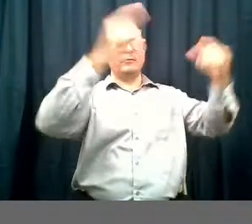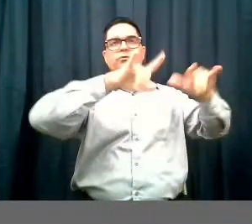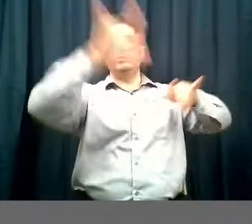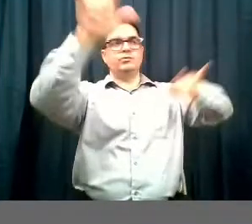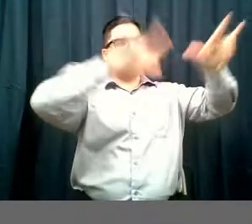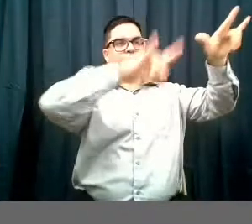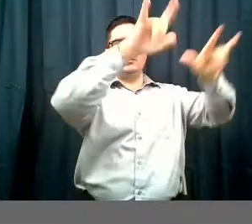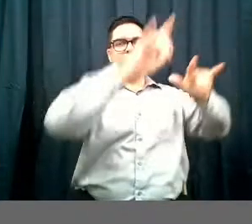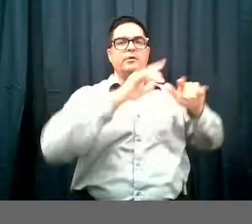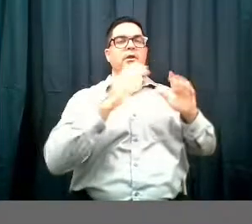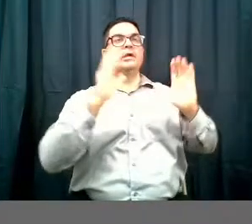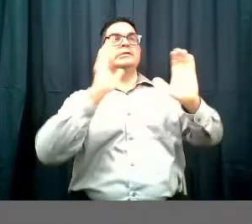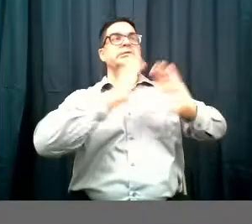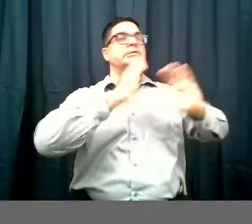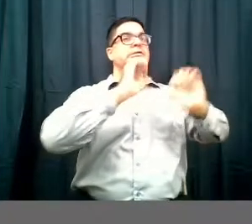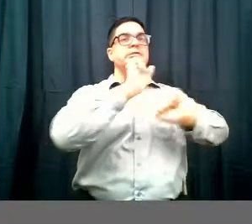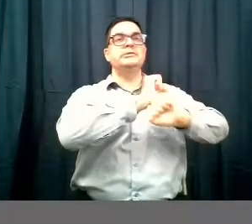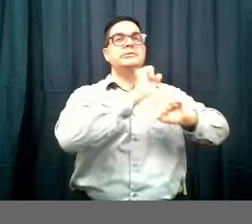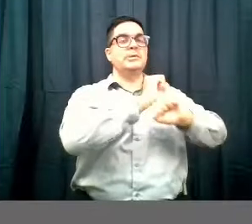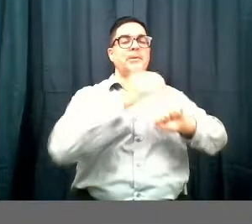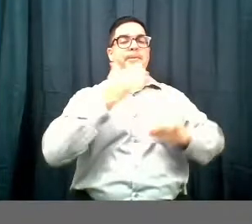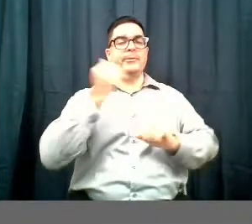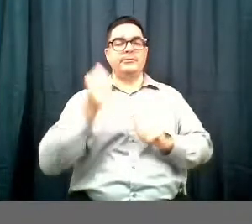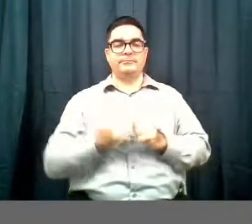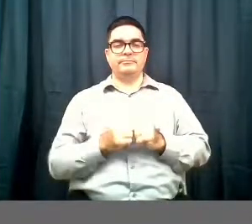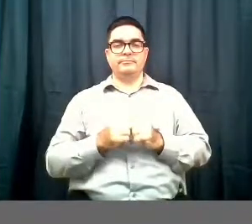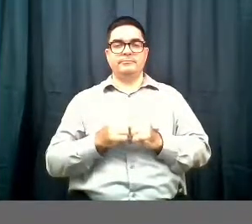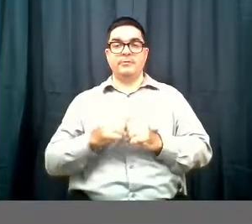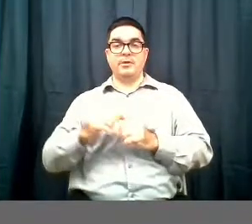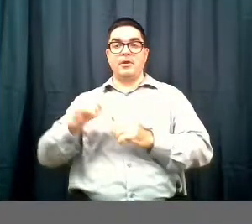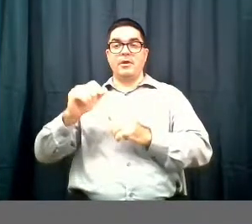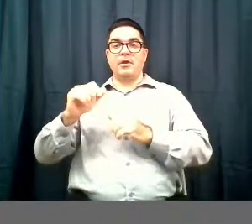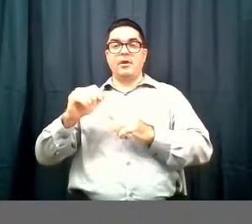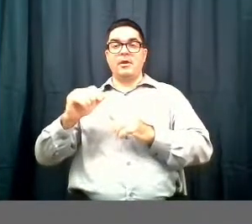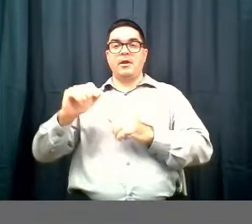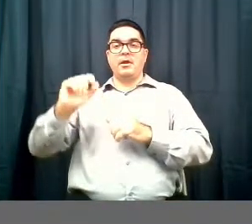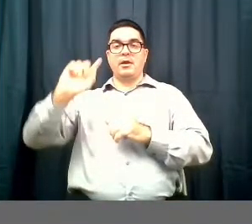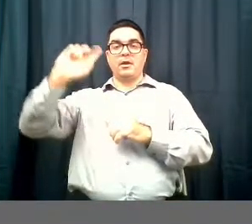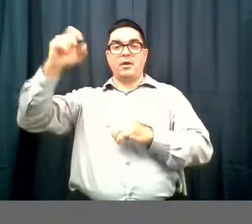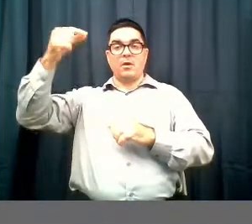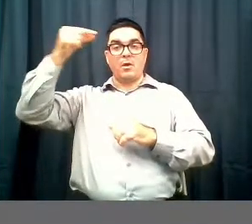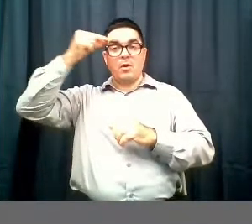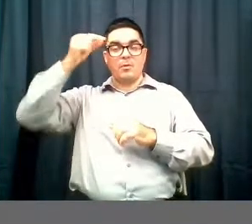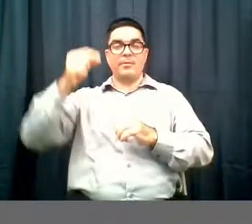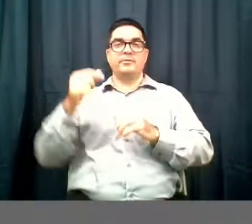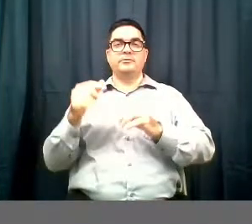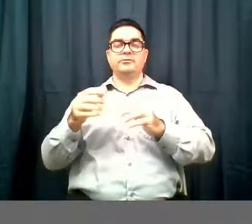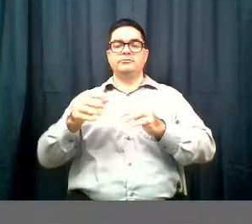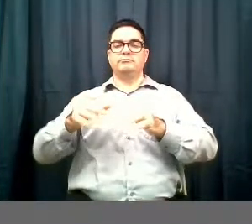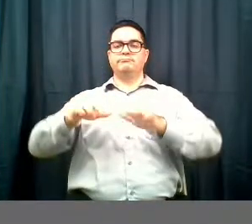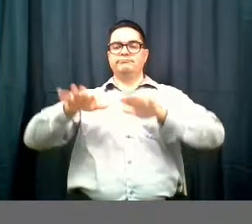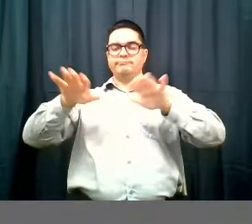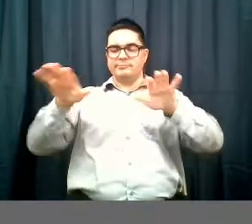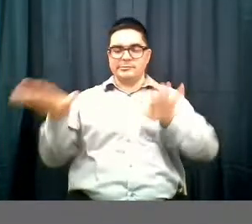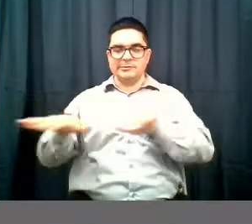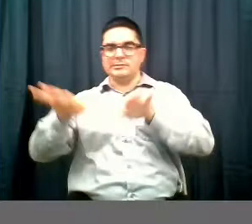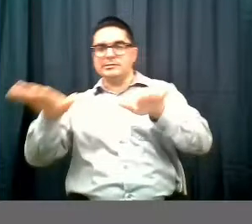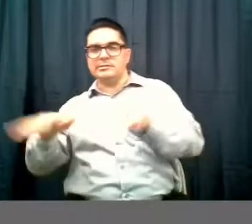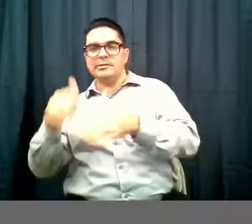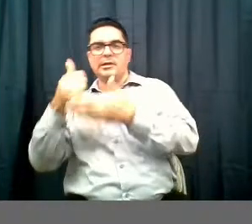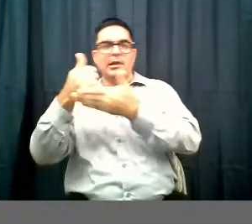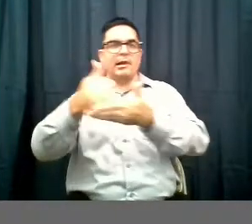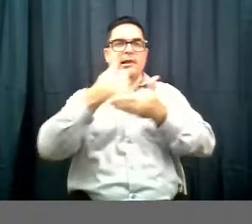those challenges, government spending remained bloated, lacked transparency, and the provision of services to the people was